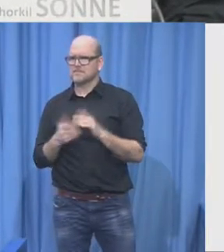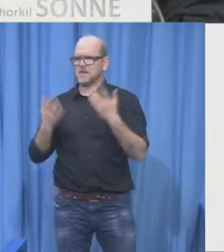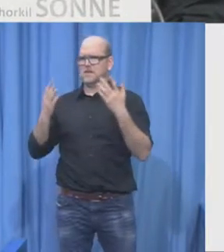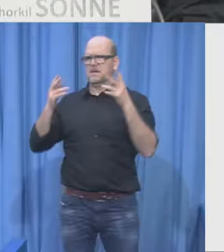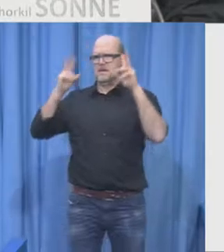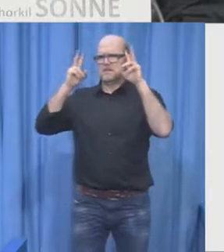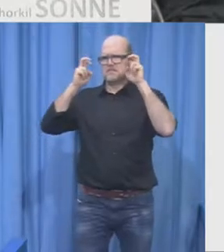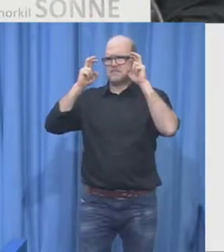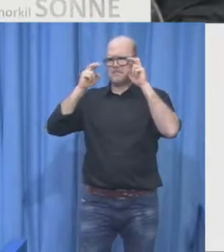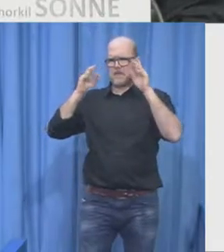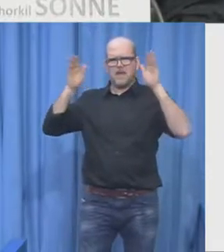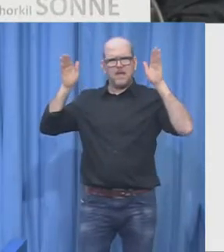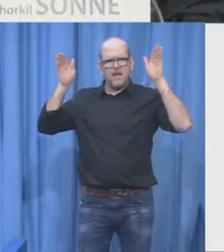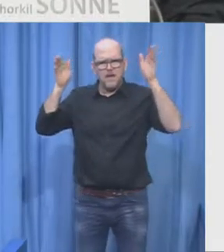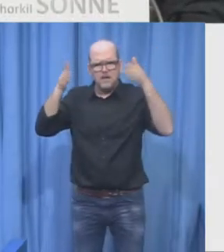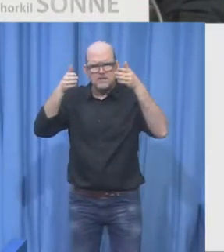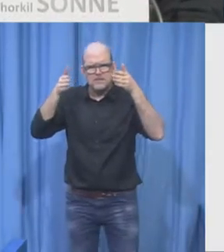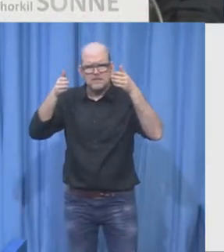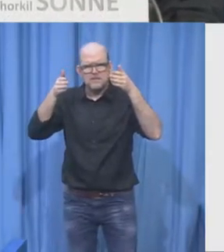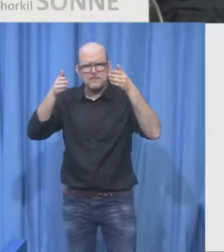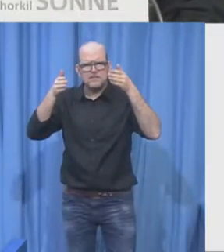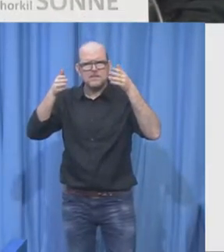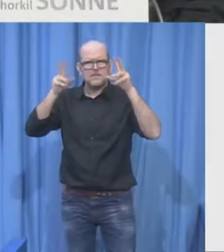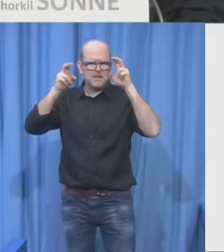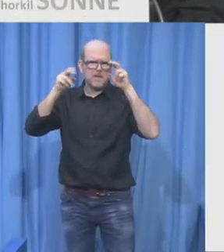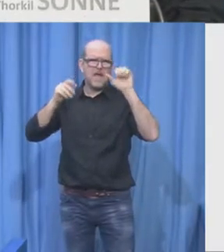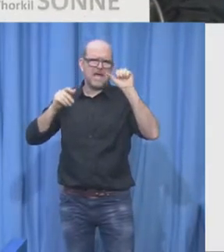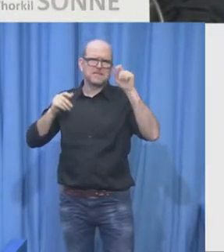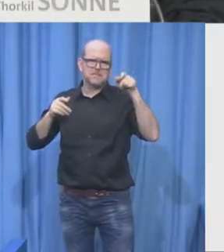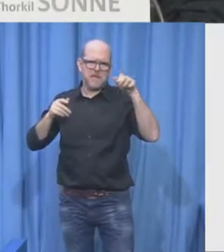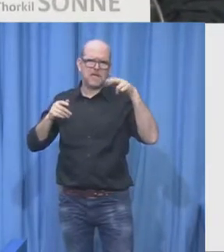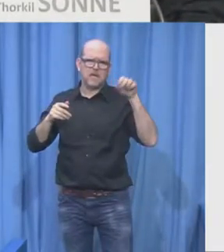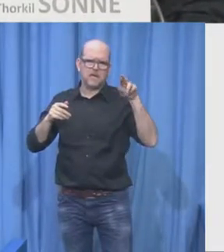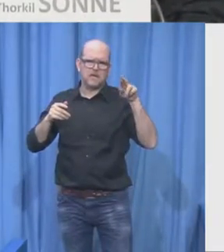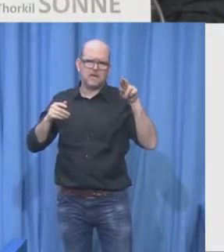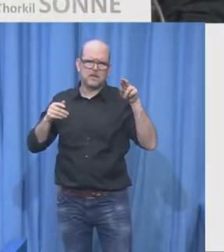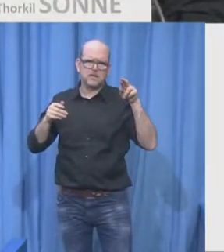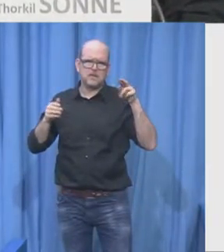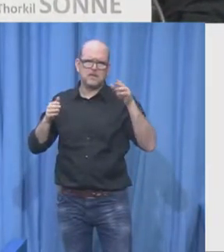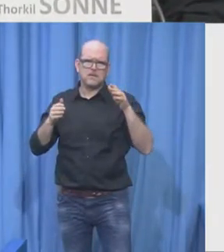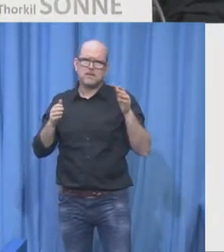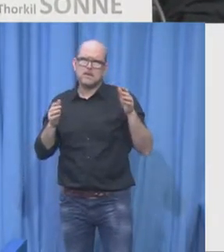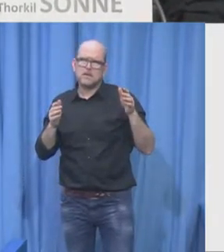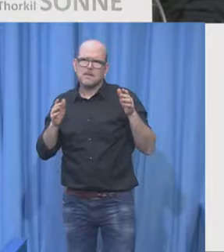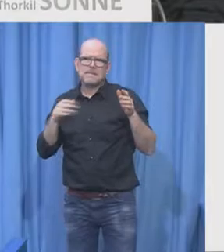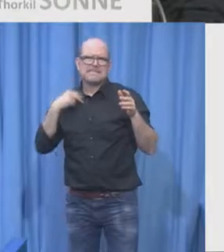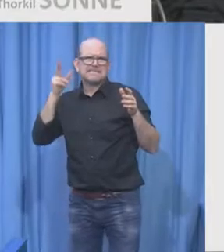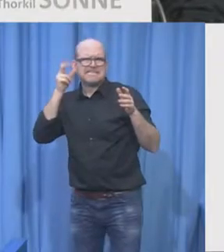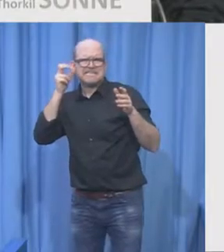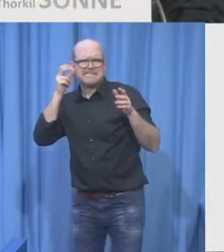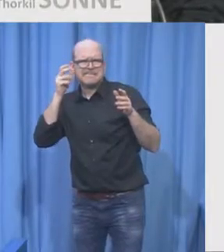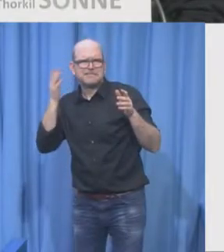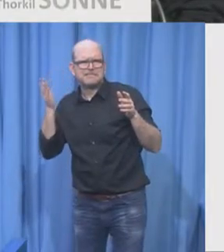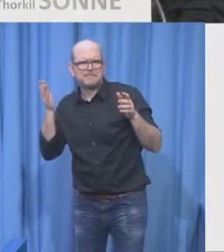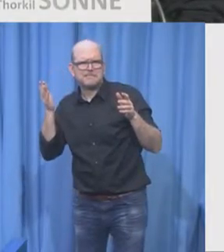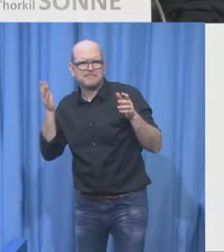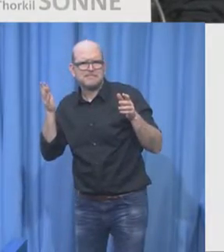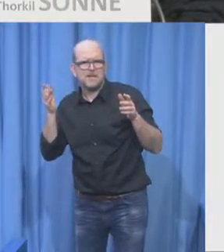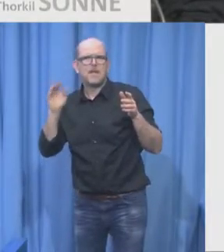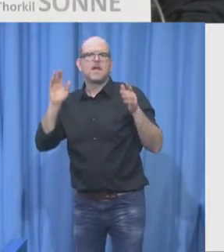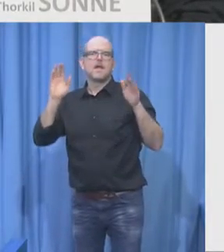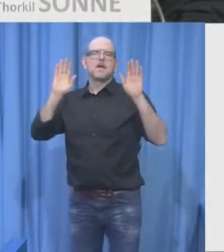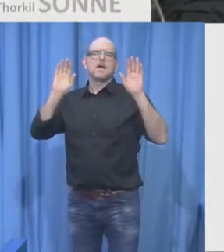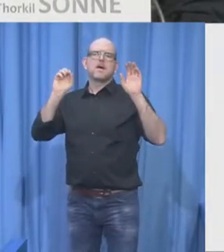about dandelions. This may be the surprise of the day. But dandelions are loved by kids. They blow dandelions, they